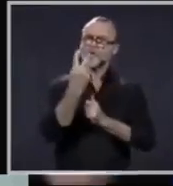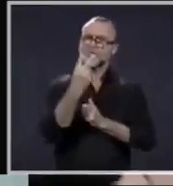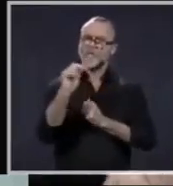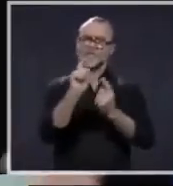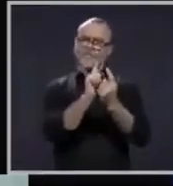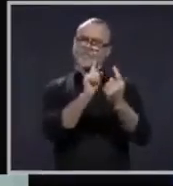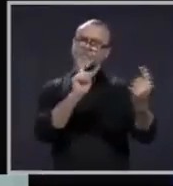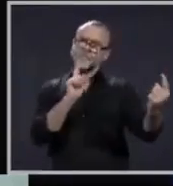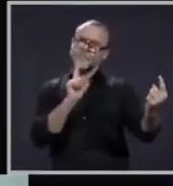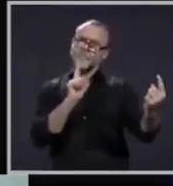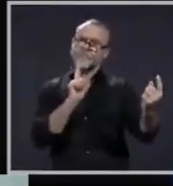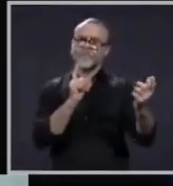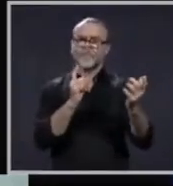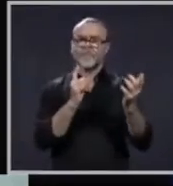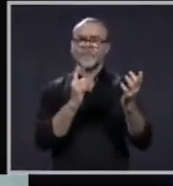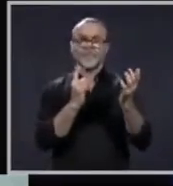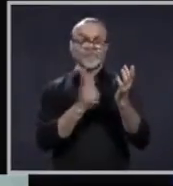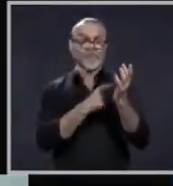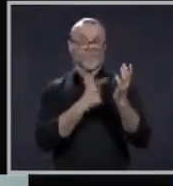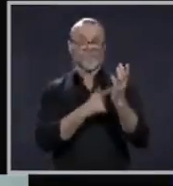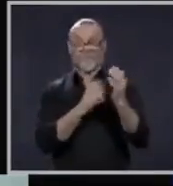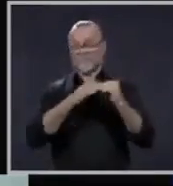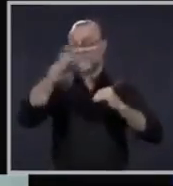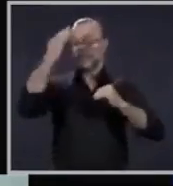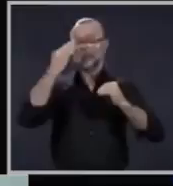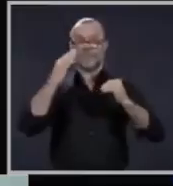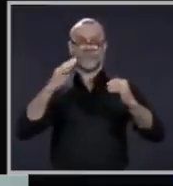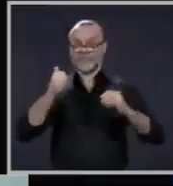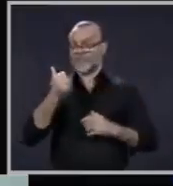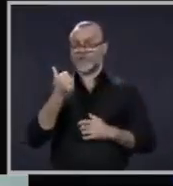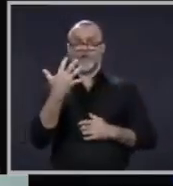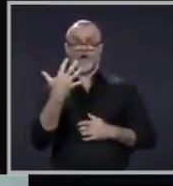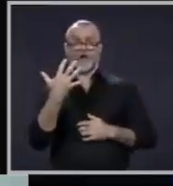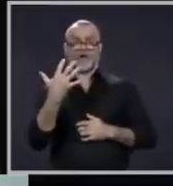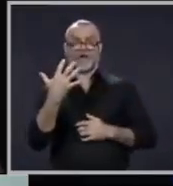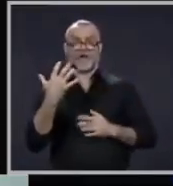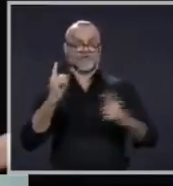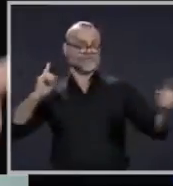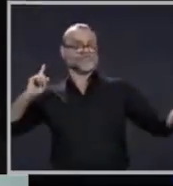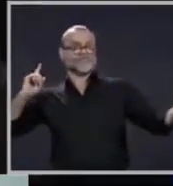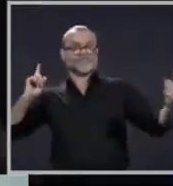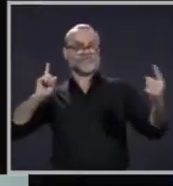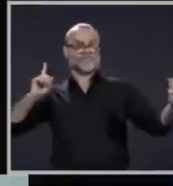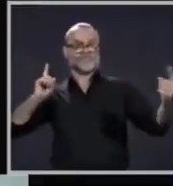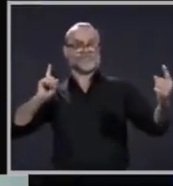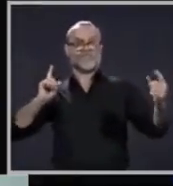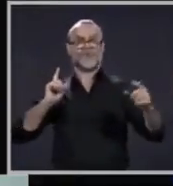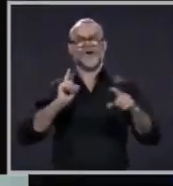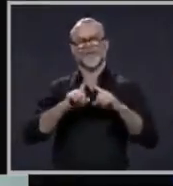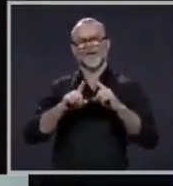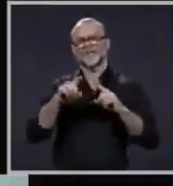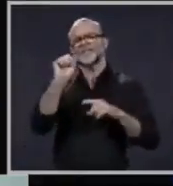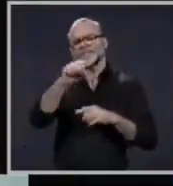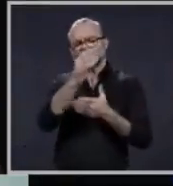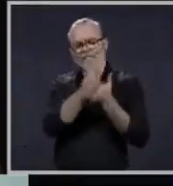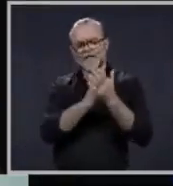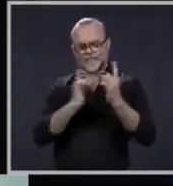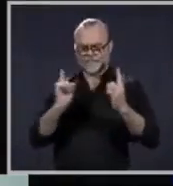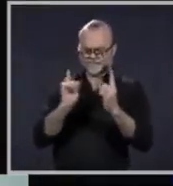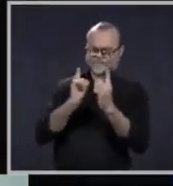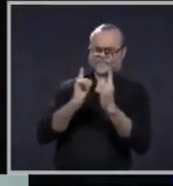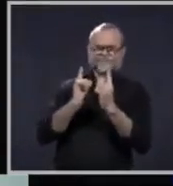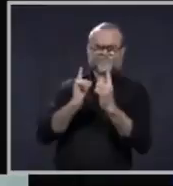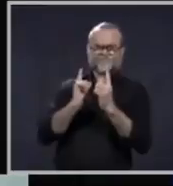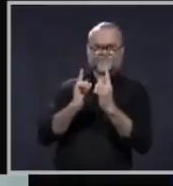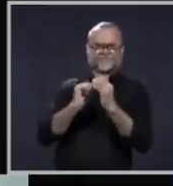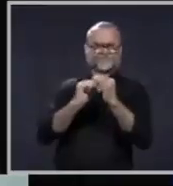they may have to go to the hospital. And if we don't have enough beds, we'll have to backtrack on the